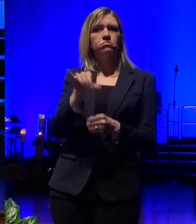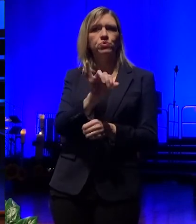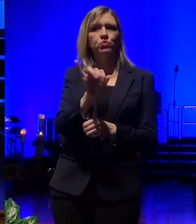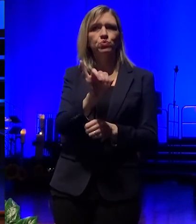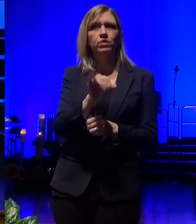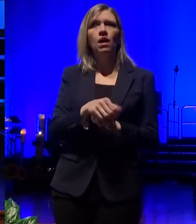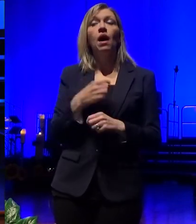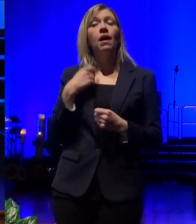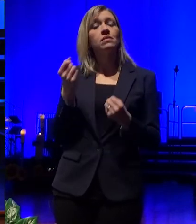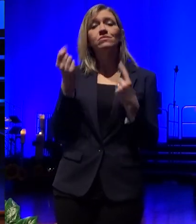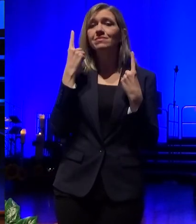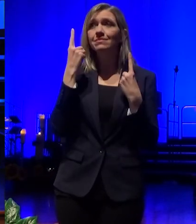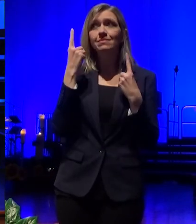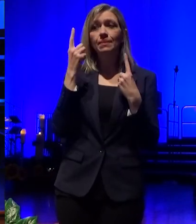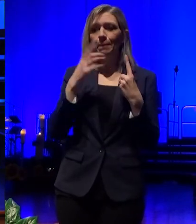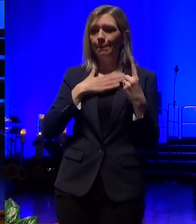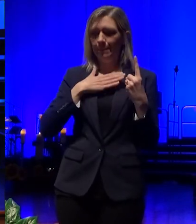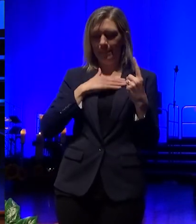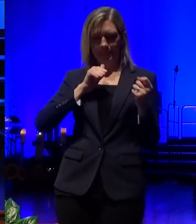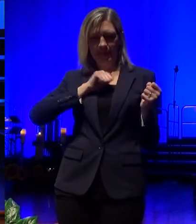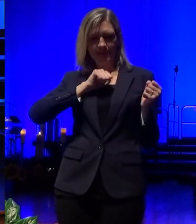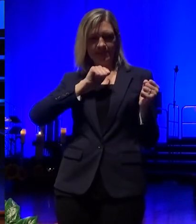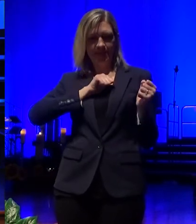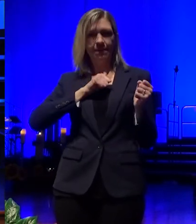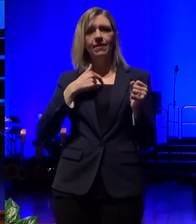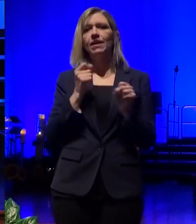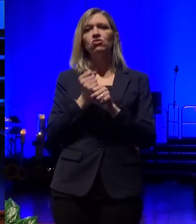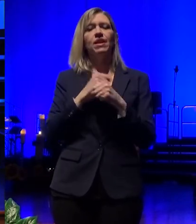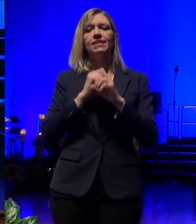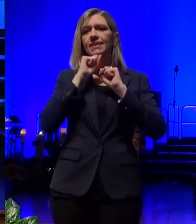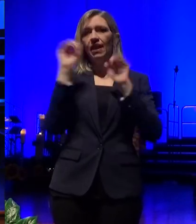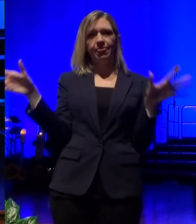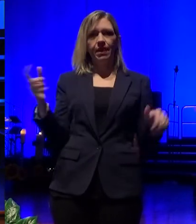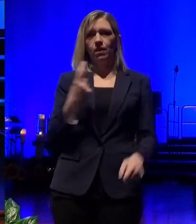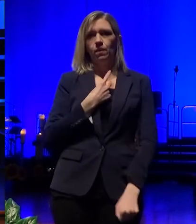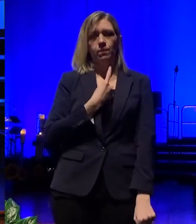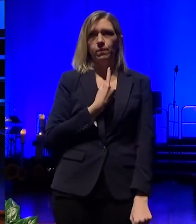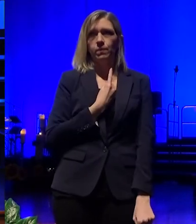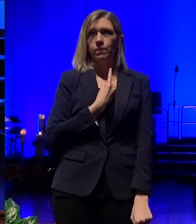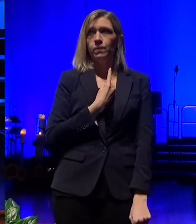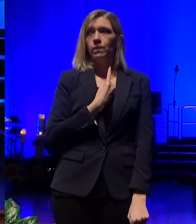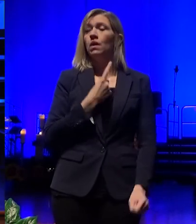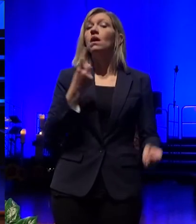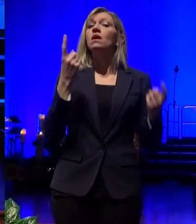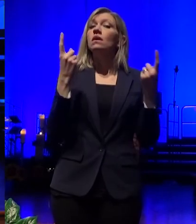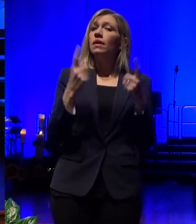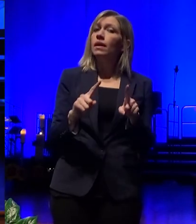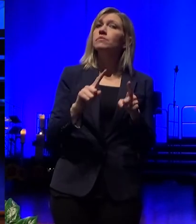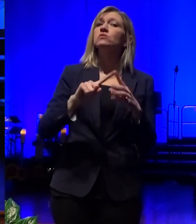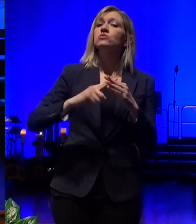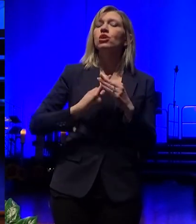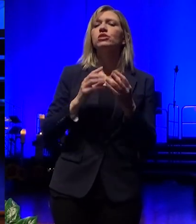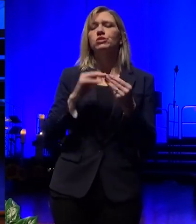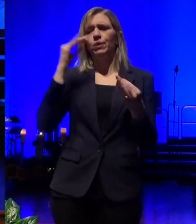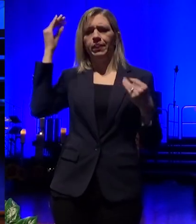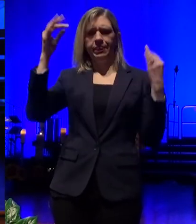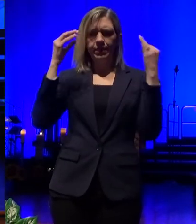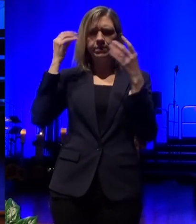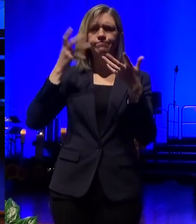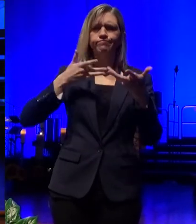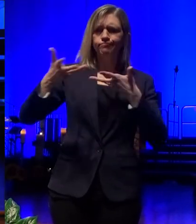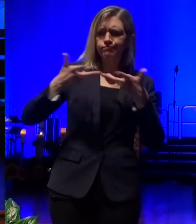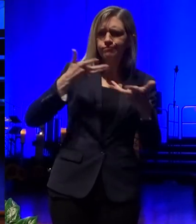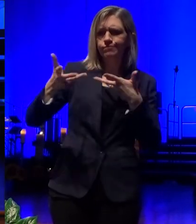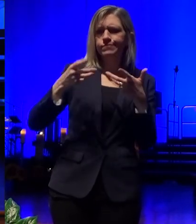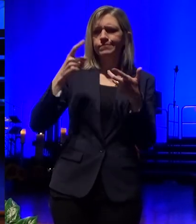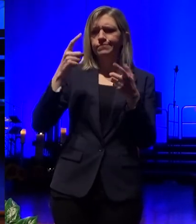I'm understanding that I of myself create nothing. See, what happens when we start to get into this dancing